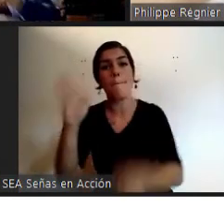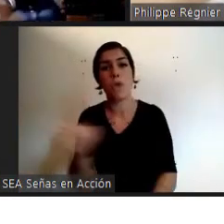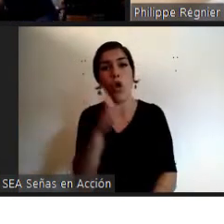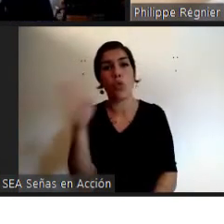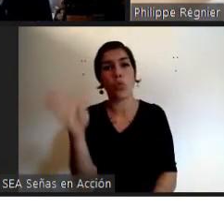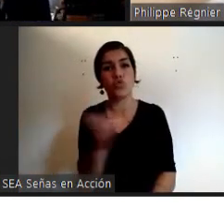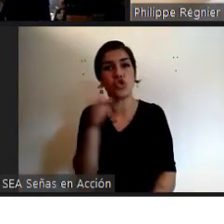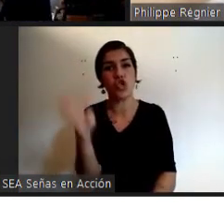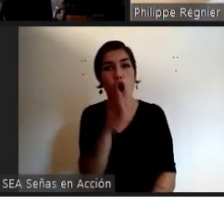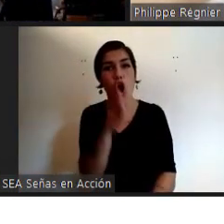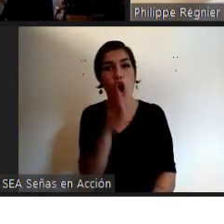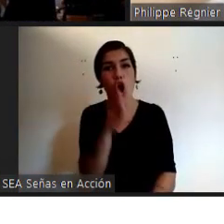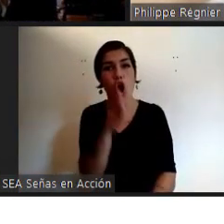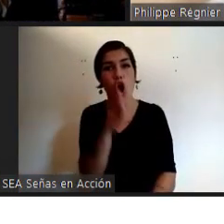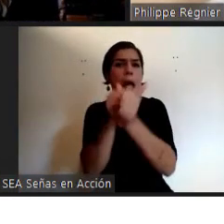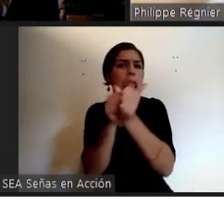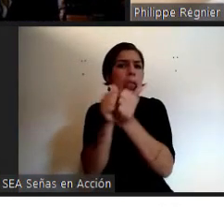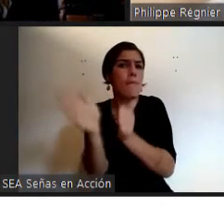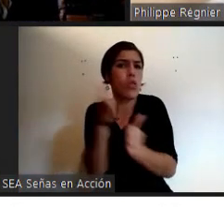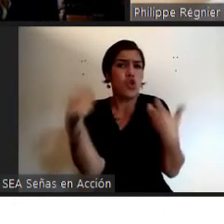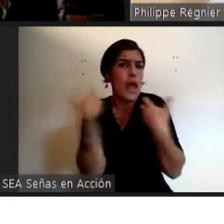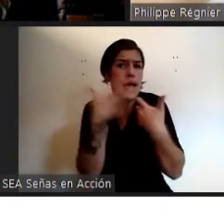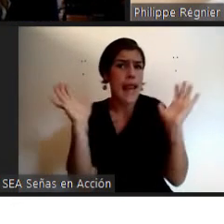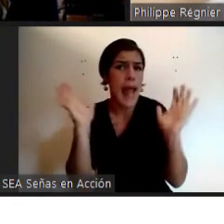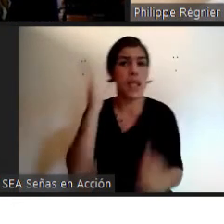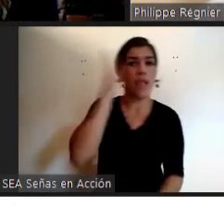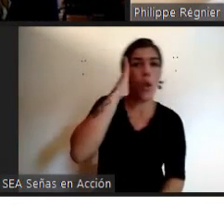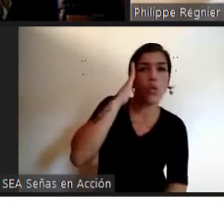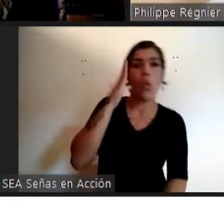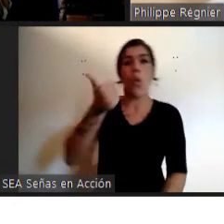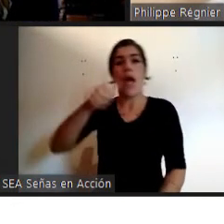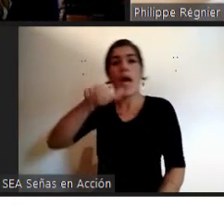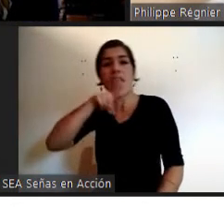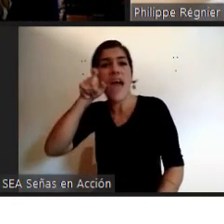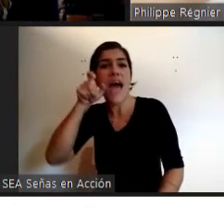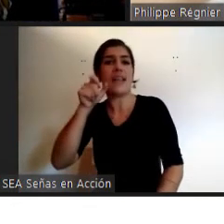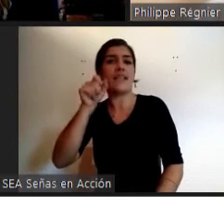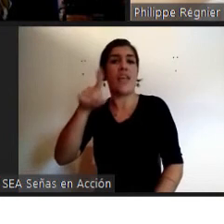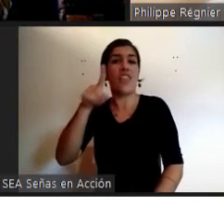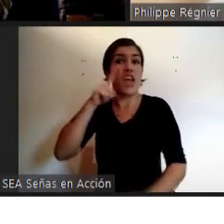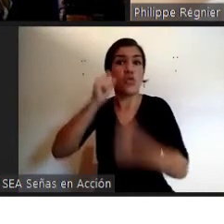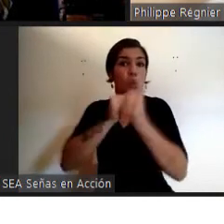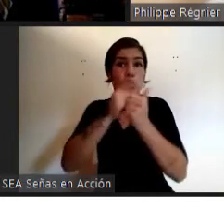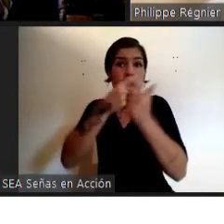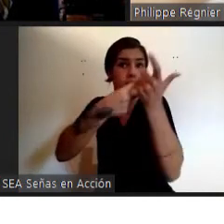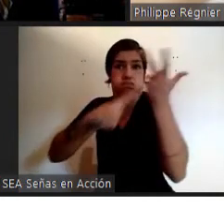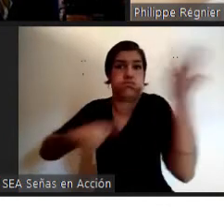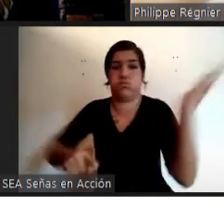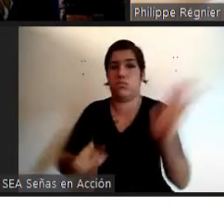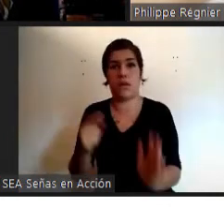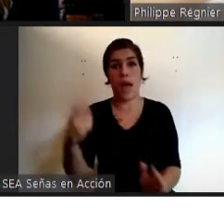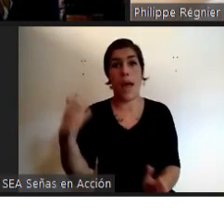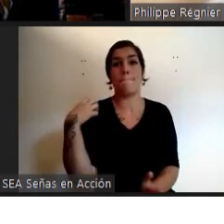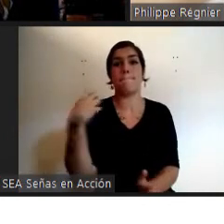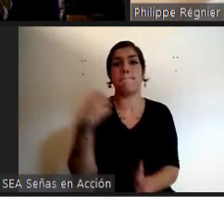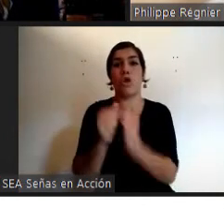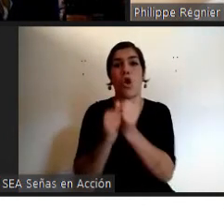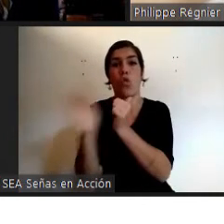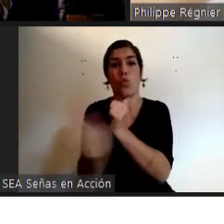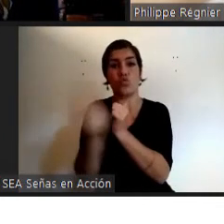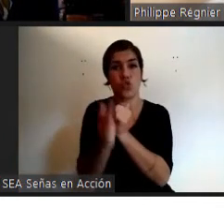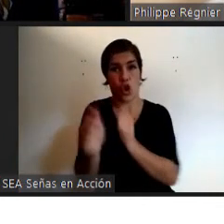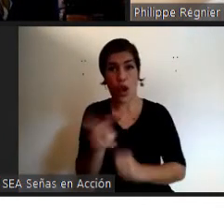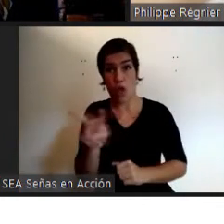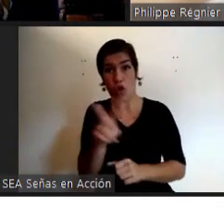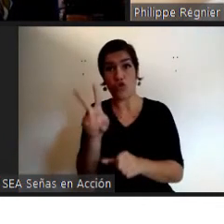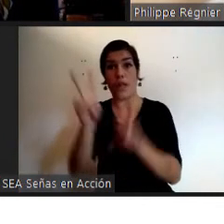mindsets, production of symbolism, the field of art and culture and cultural industry, and how frail the sector is, which we see in